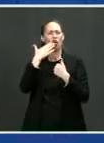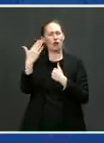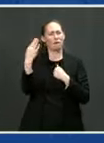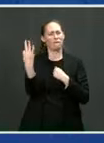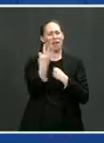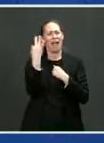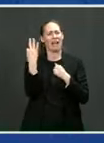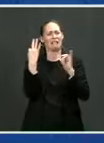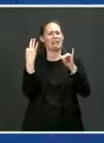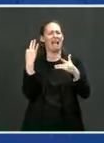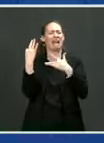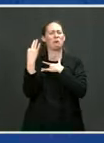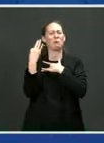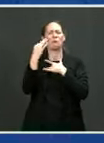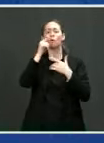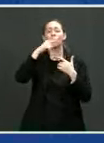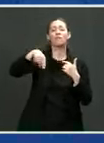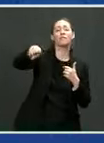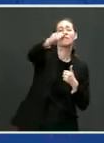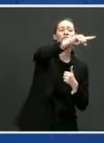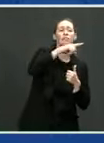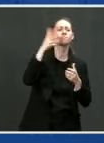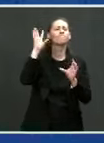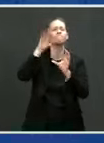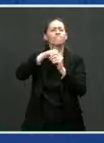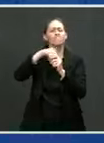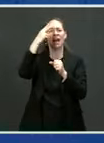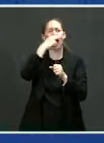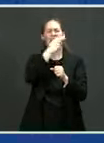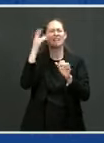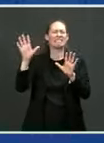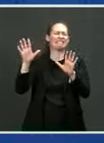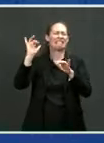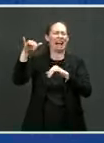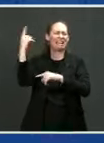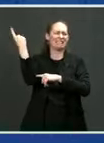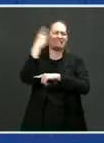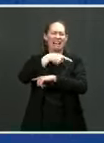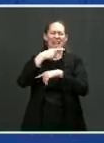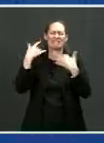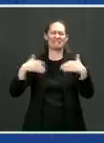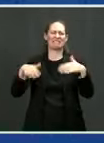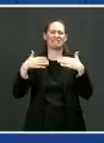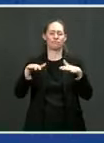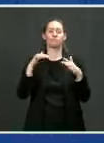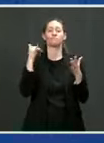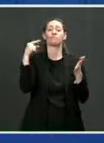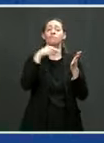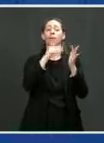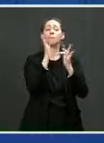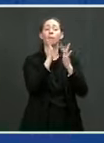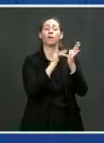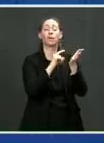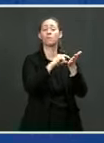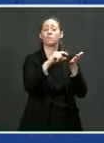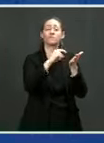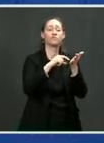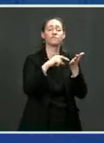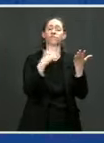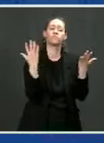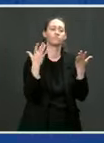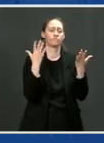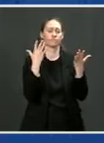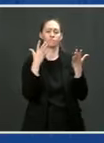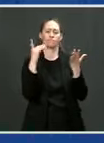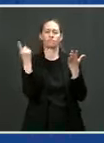faith. His sacrifice recalls Scripture. Greater love has no one than this, that he laid down